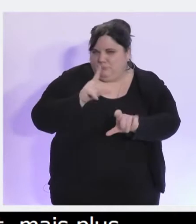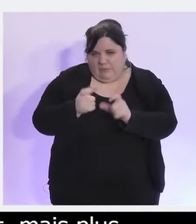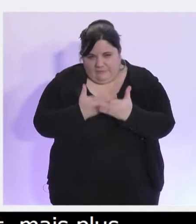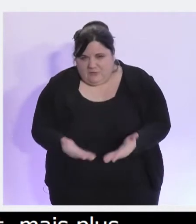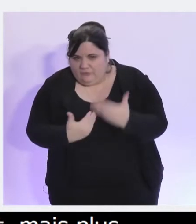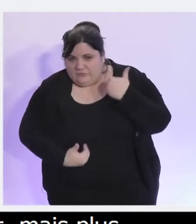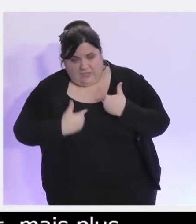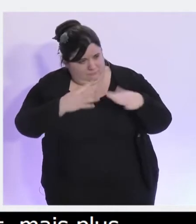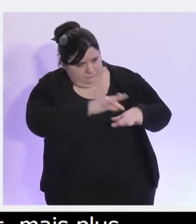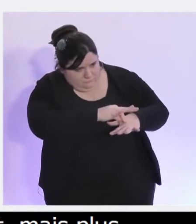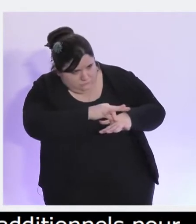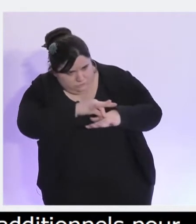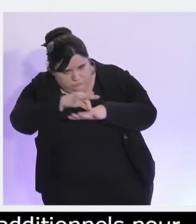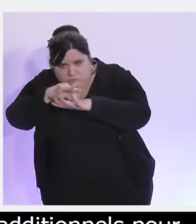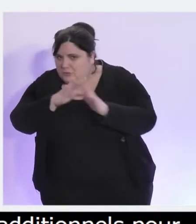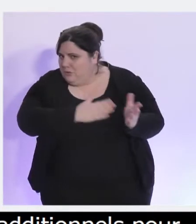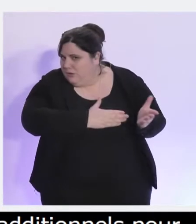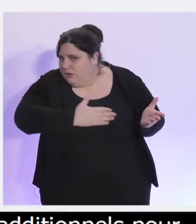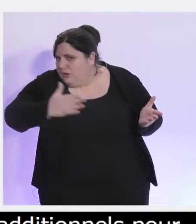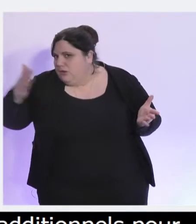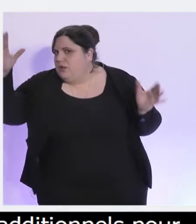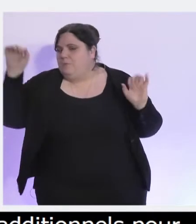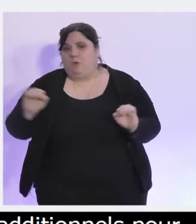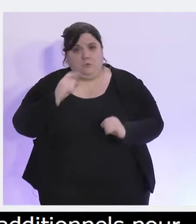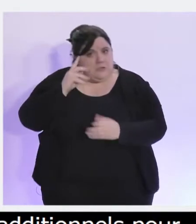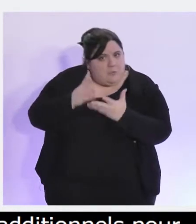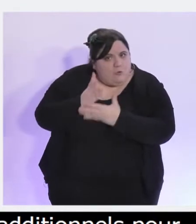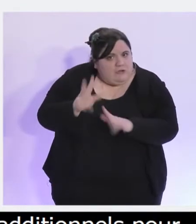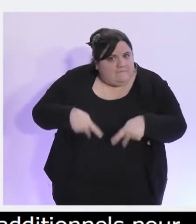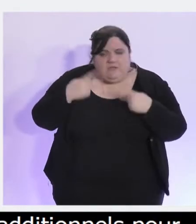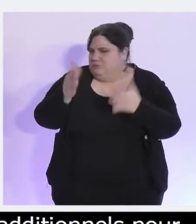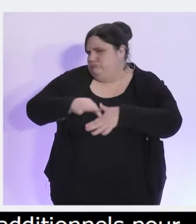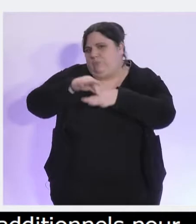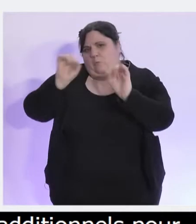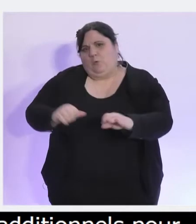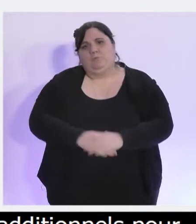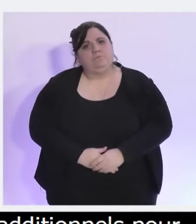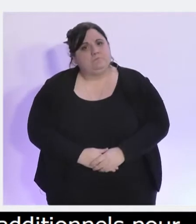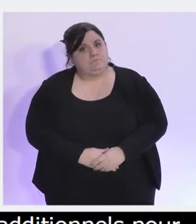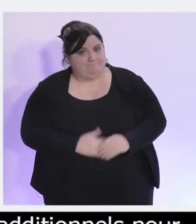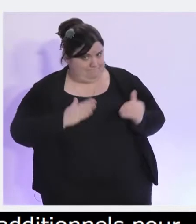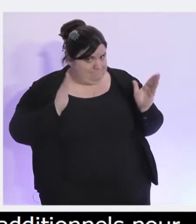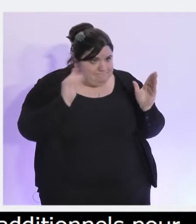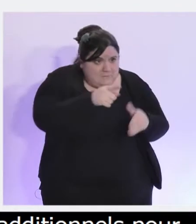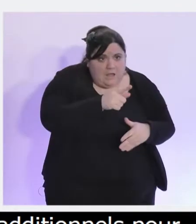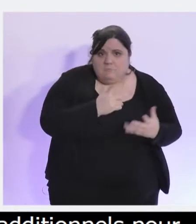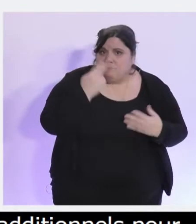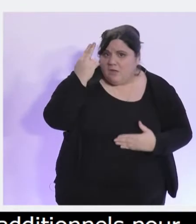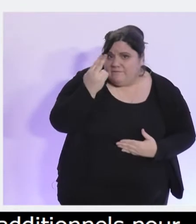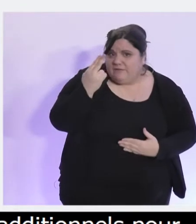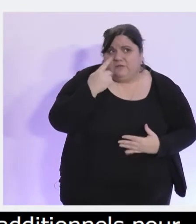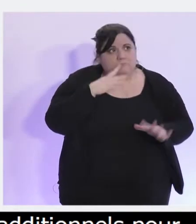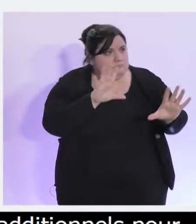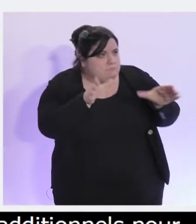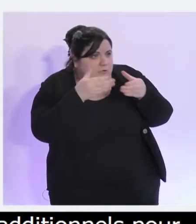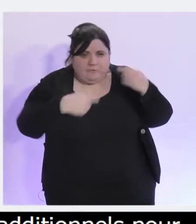the need to support handicapped people throughout their life and also their life projects in university in terms of